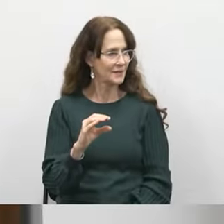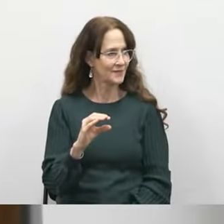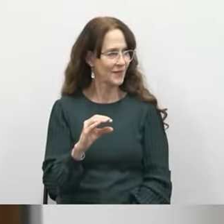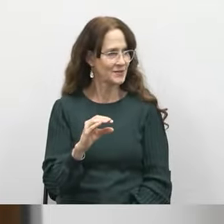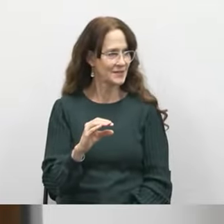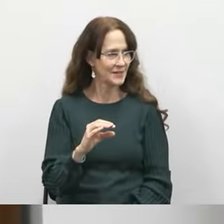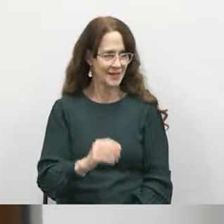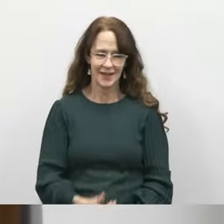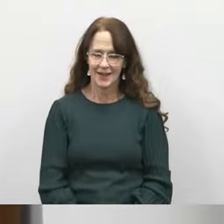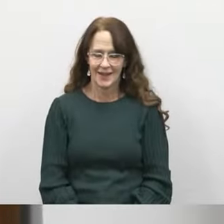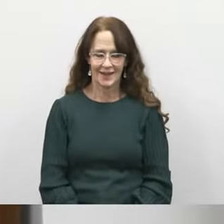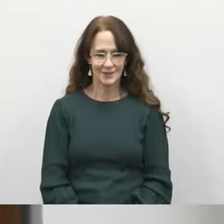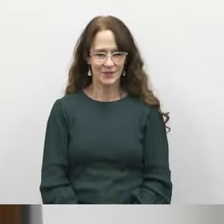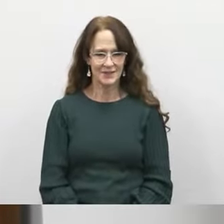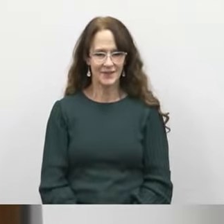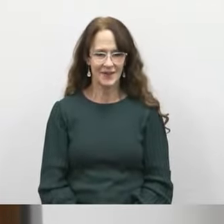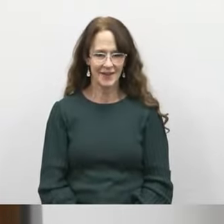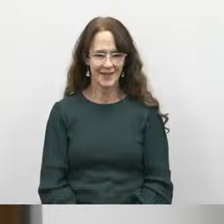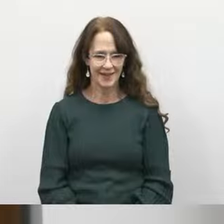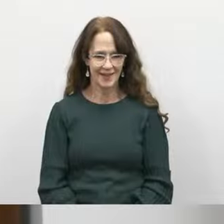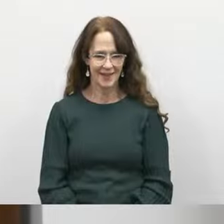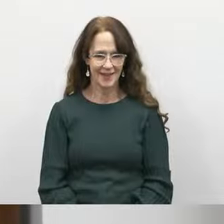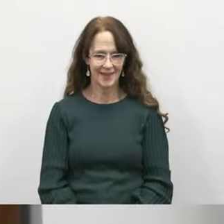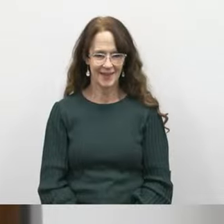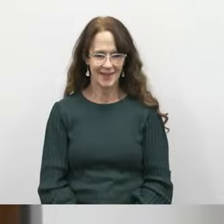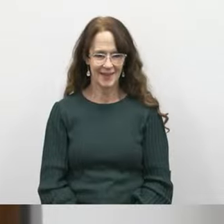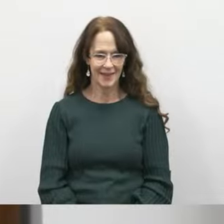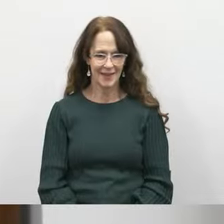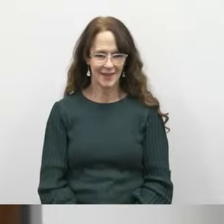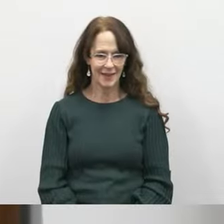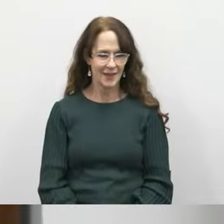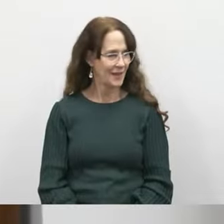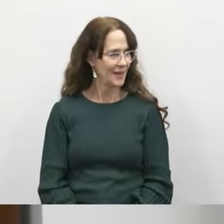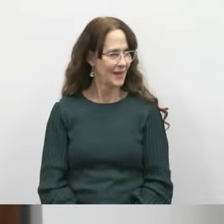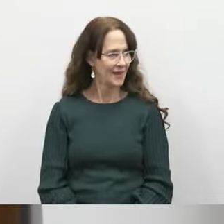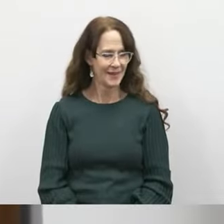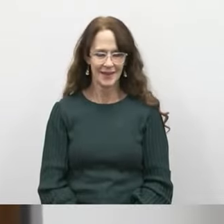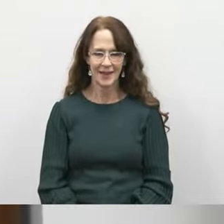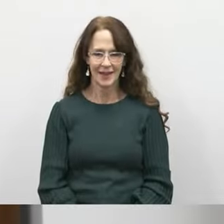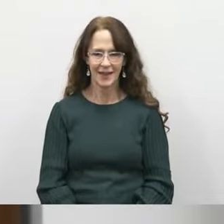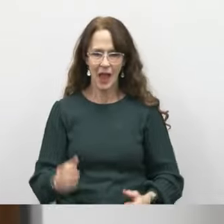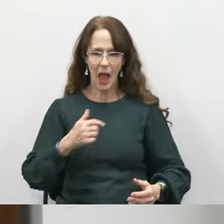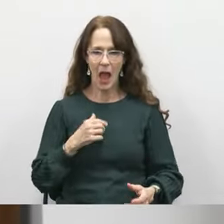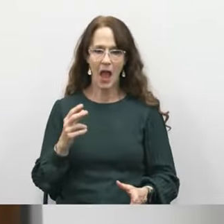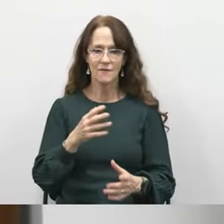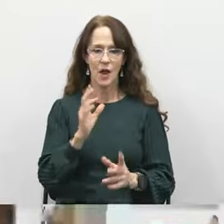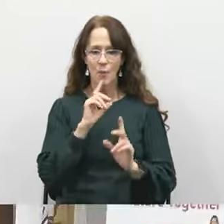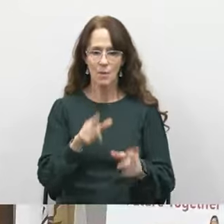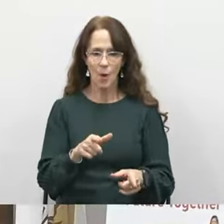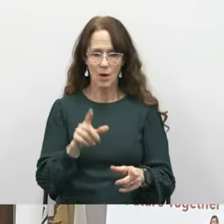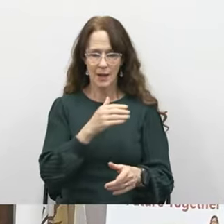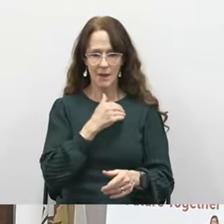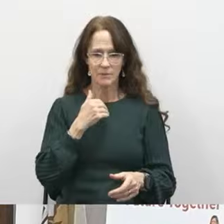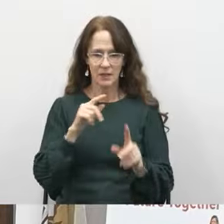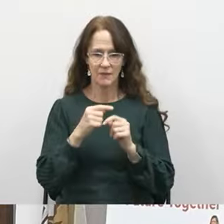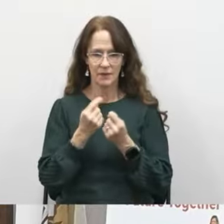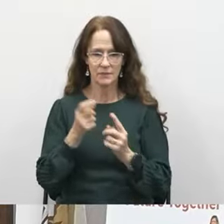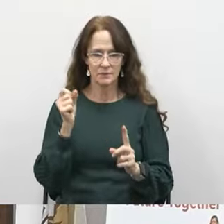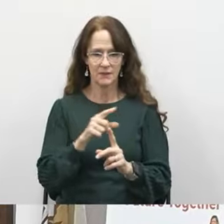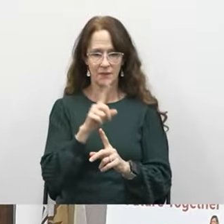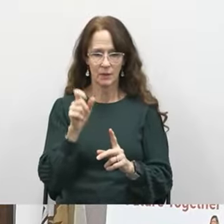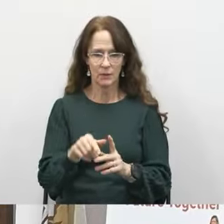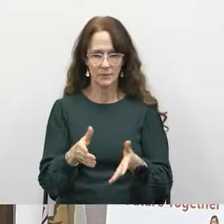I'm pleased to kick off the monitoring report this evening, and we'll be joined by members of our team who will address some of the specific questions that